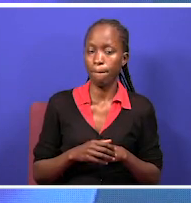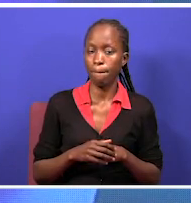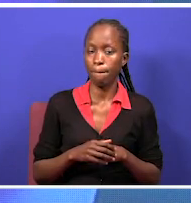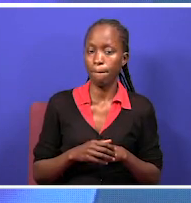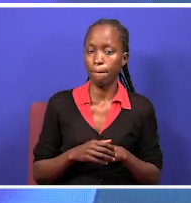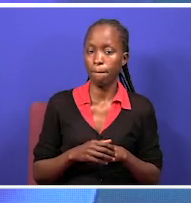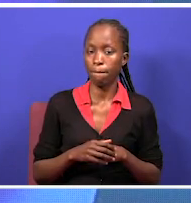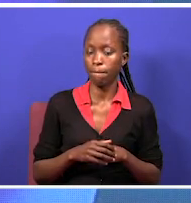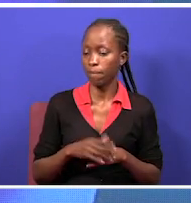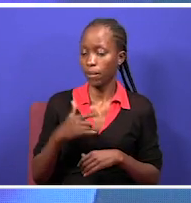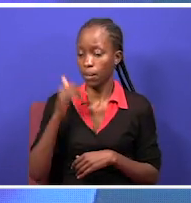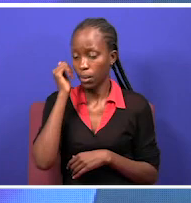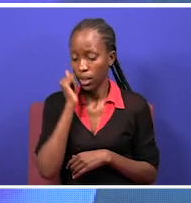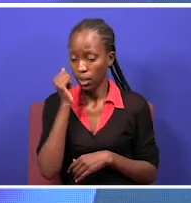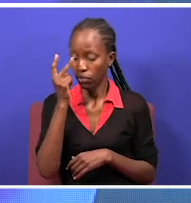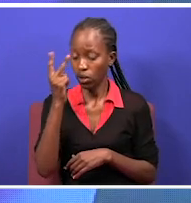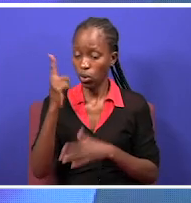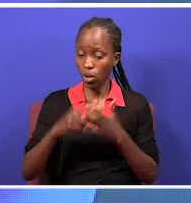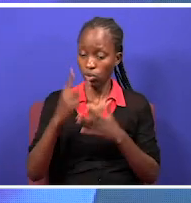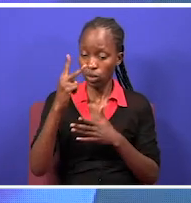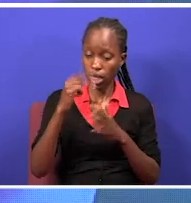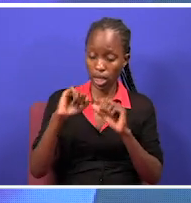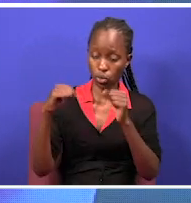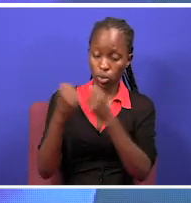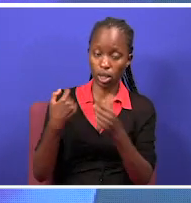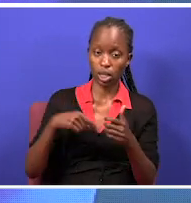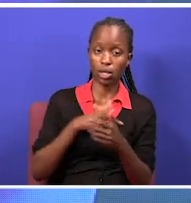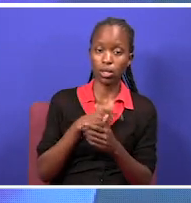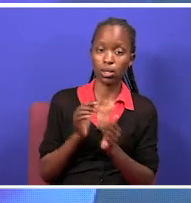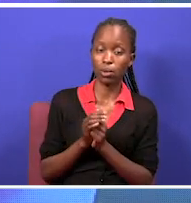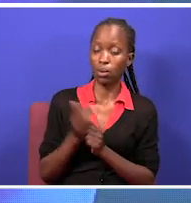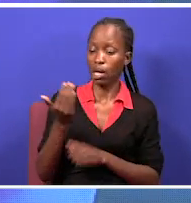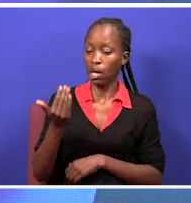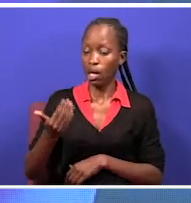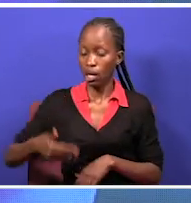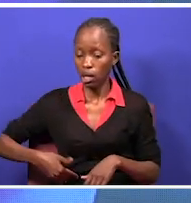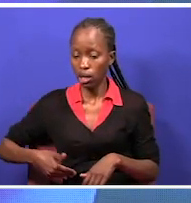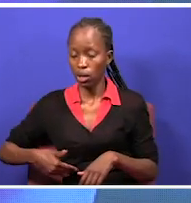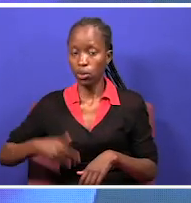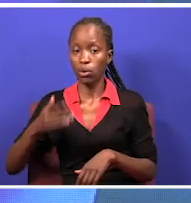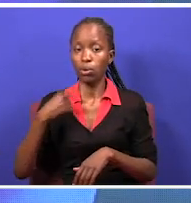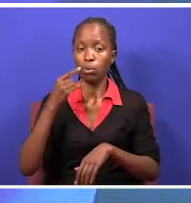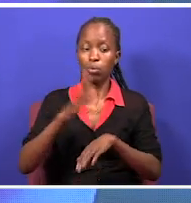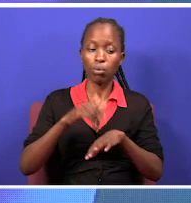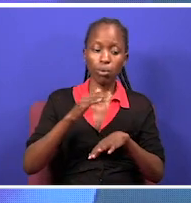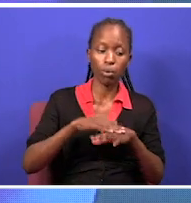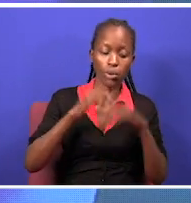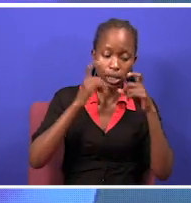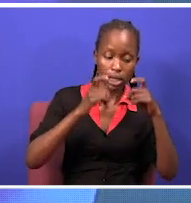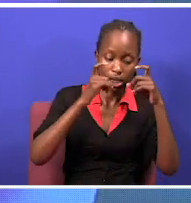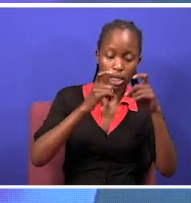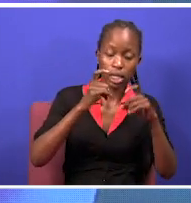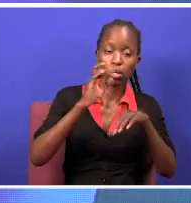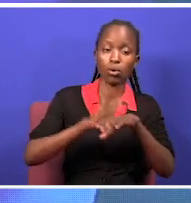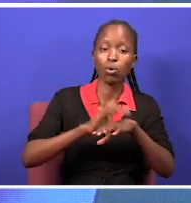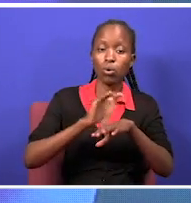would see what we have observed in our society. Young people who call evil good, who are